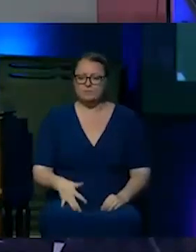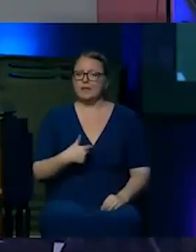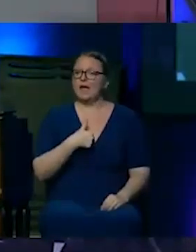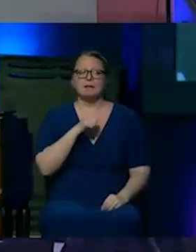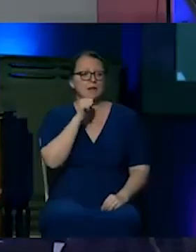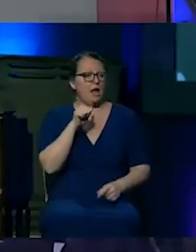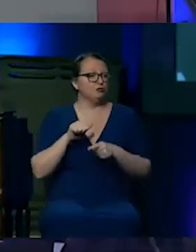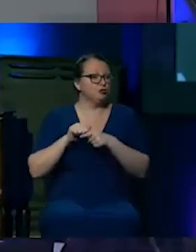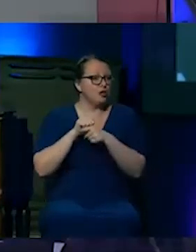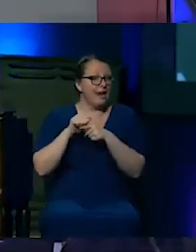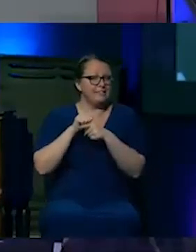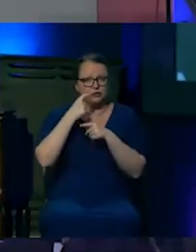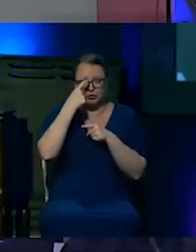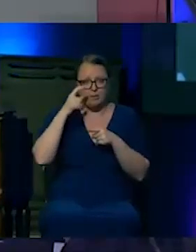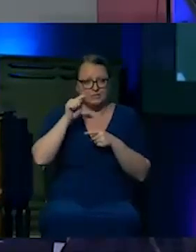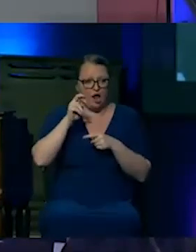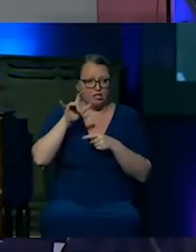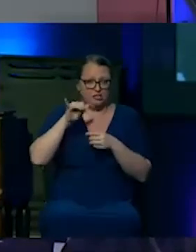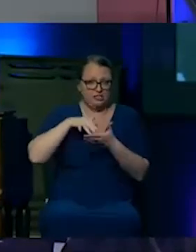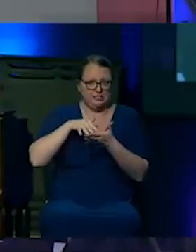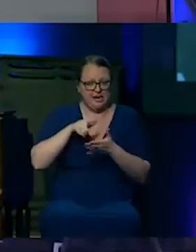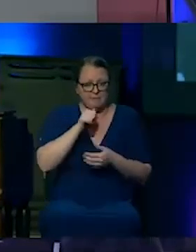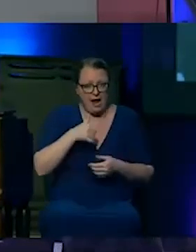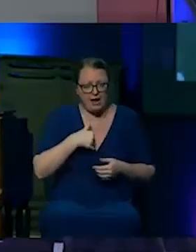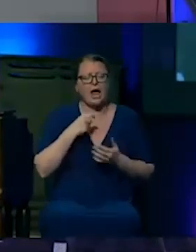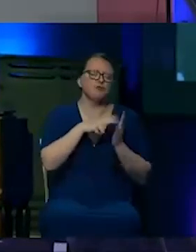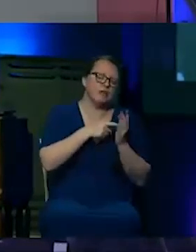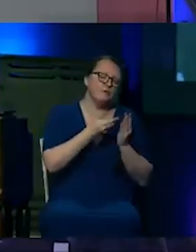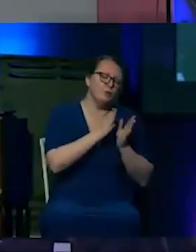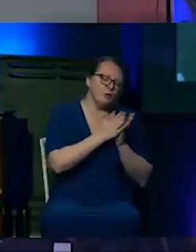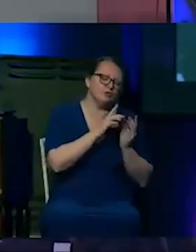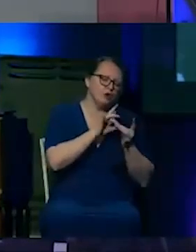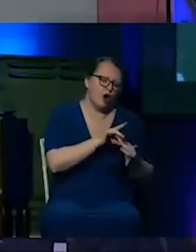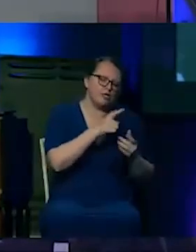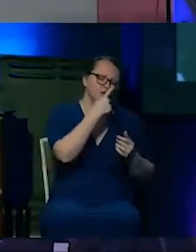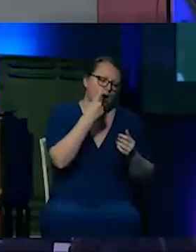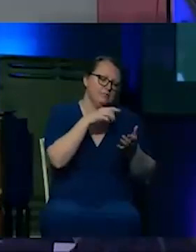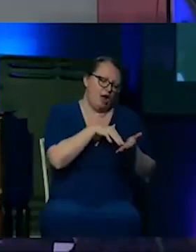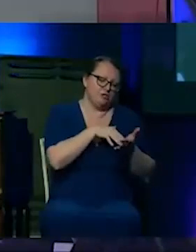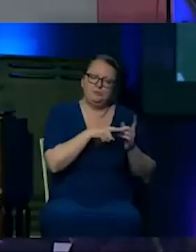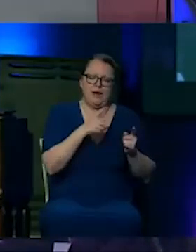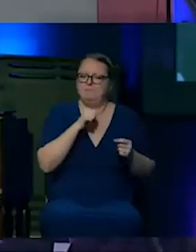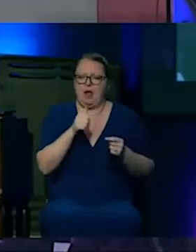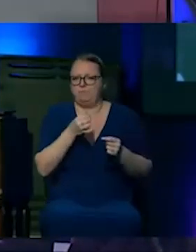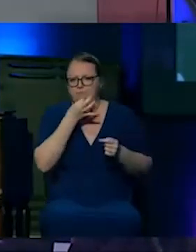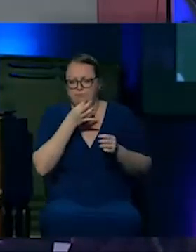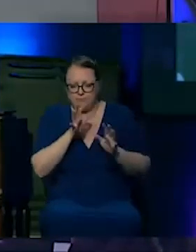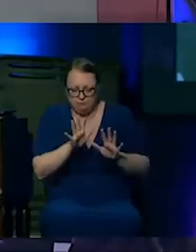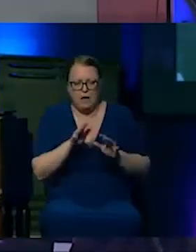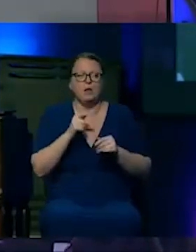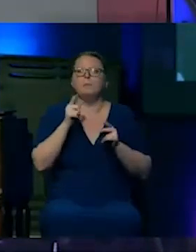not trained in traumatology, though. So I do read a couple books, but I'll defer, like, the really people who are, like,